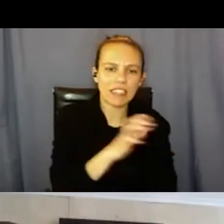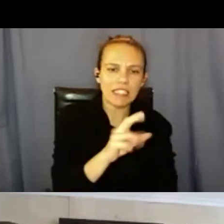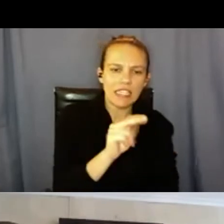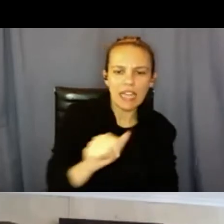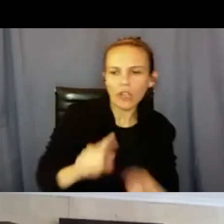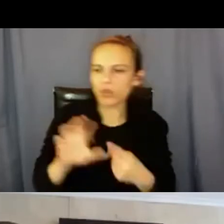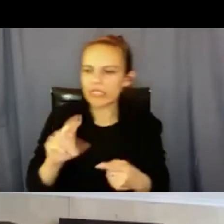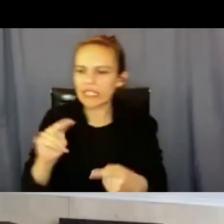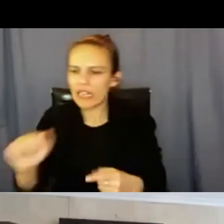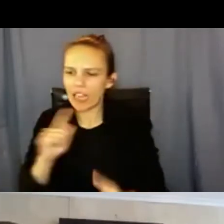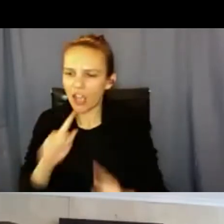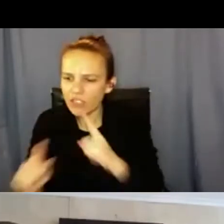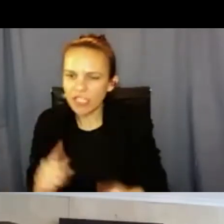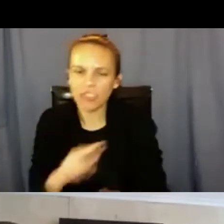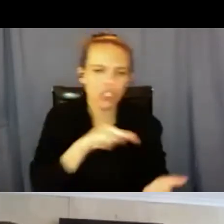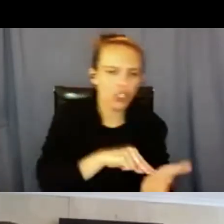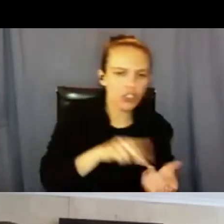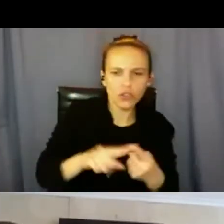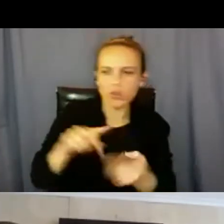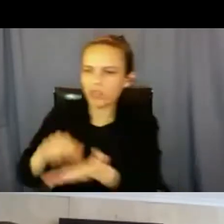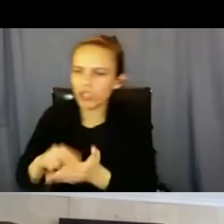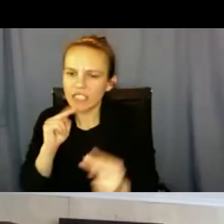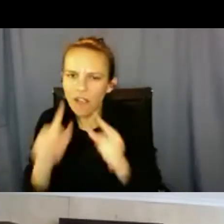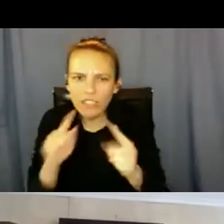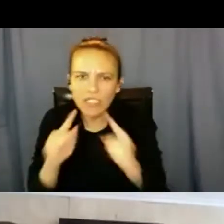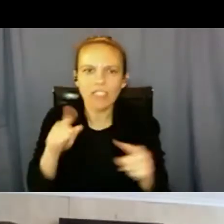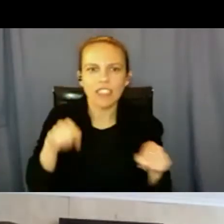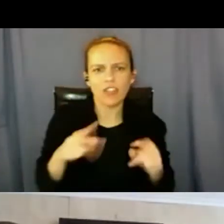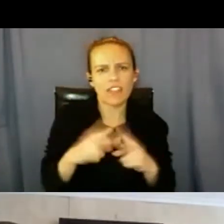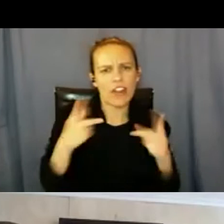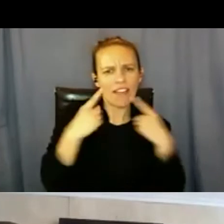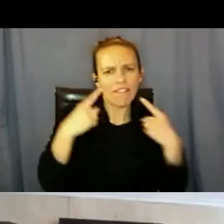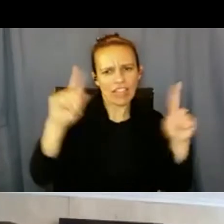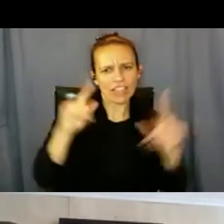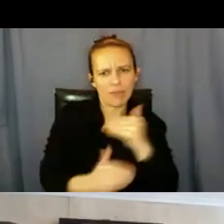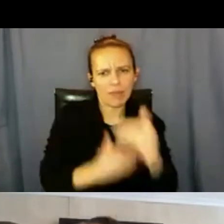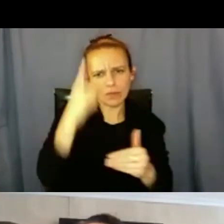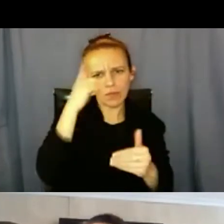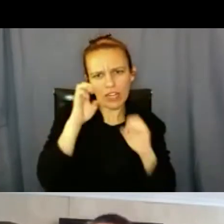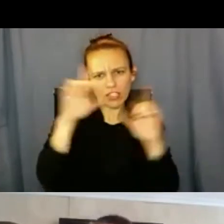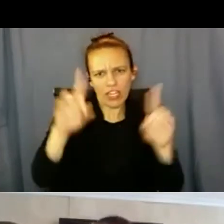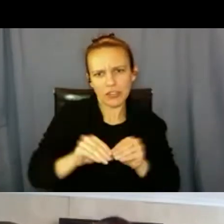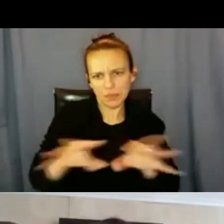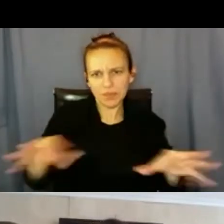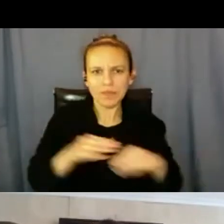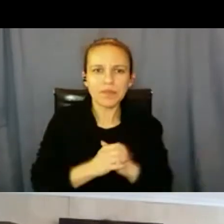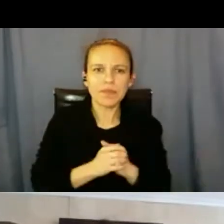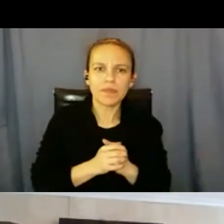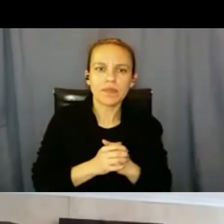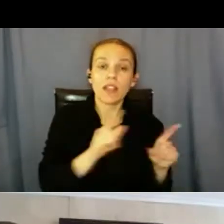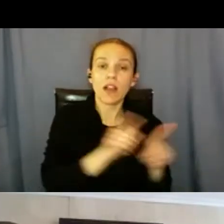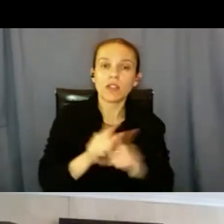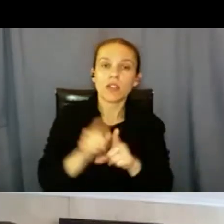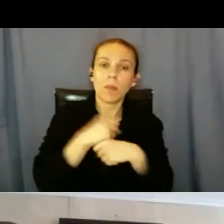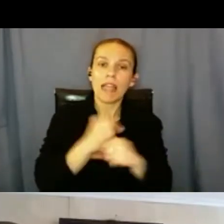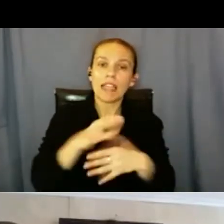nurse to nurse conversations, these are highly effective mechanisms for education. And then making content